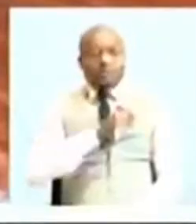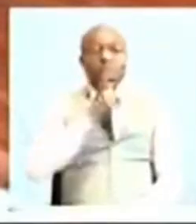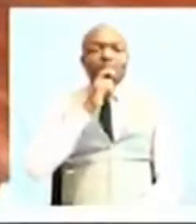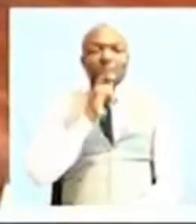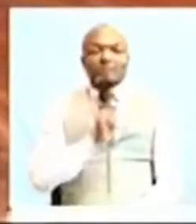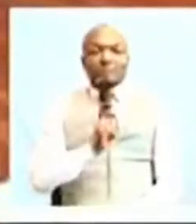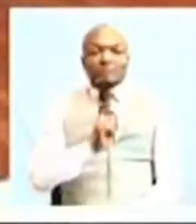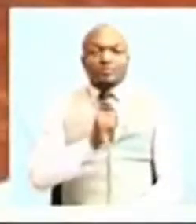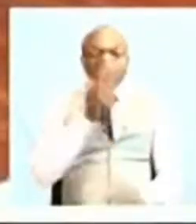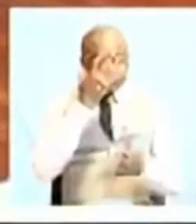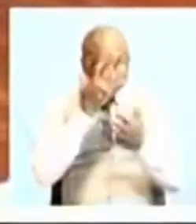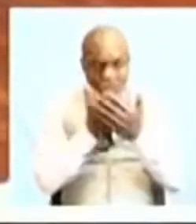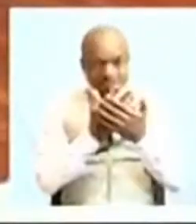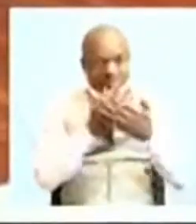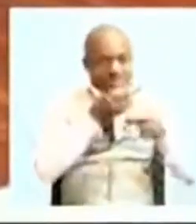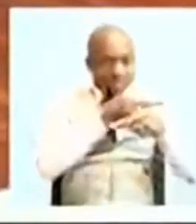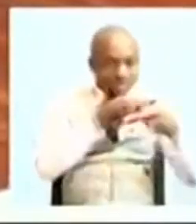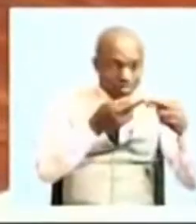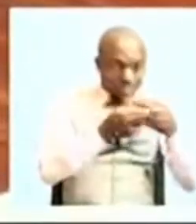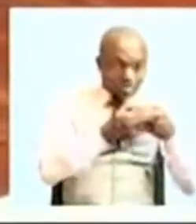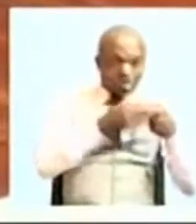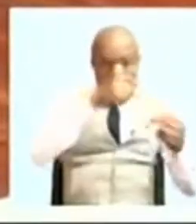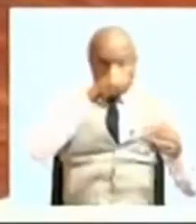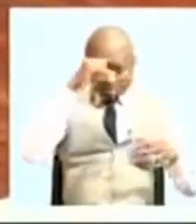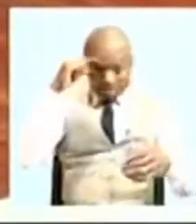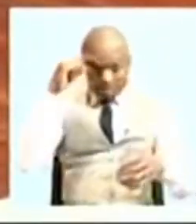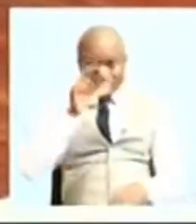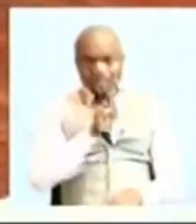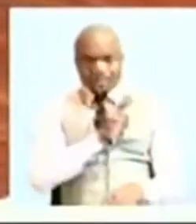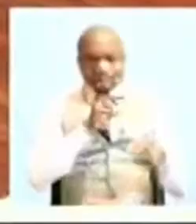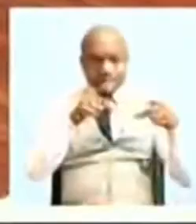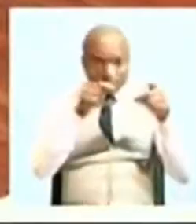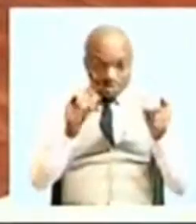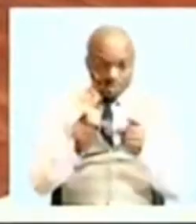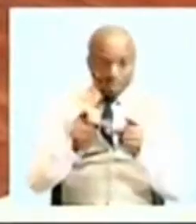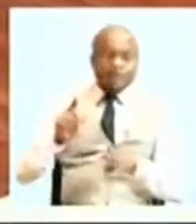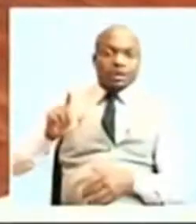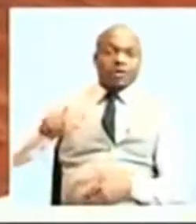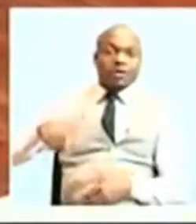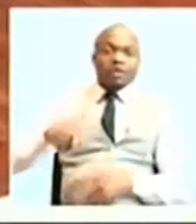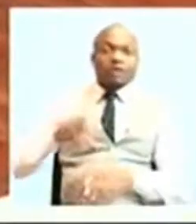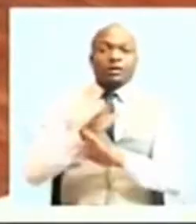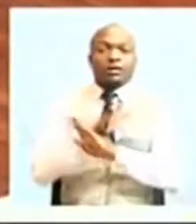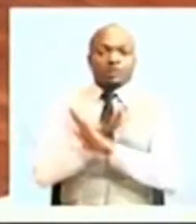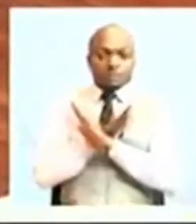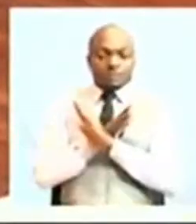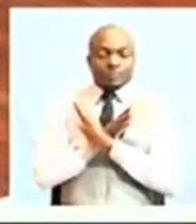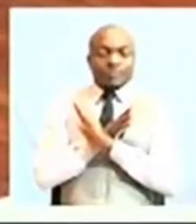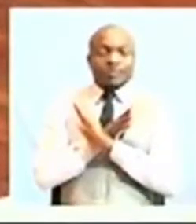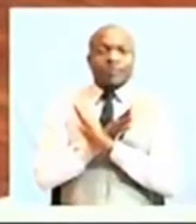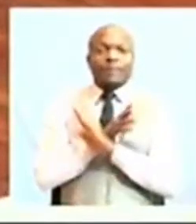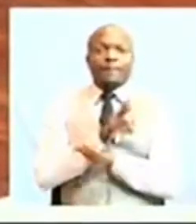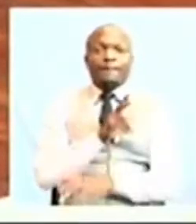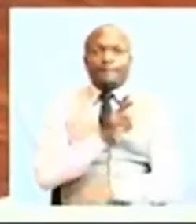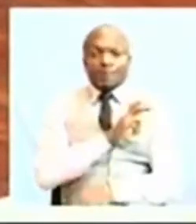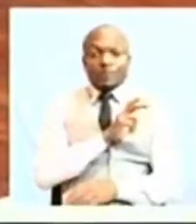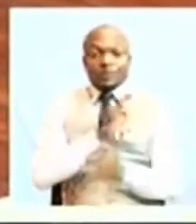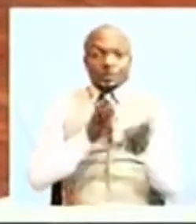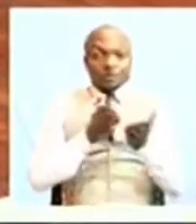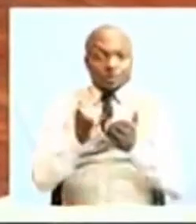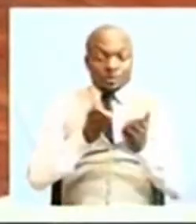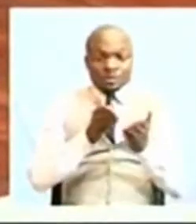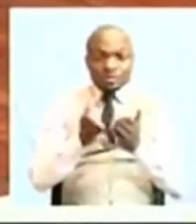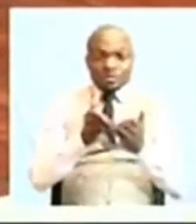in Mamba. This was as a result of the delay by Zambia Police Service in approving the design of the cell